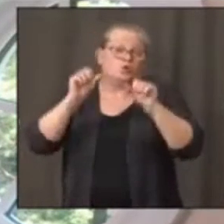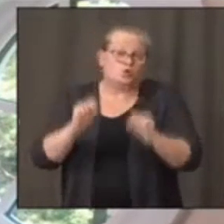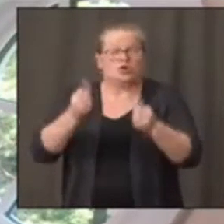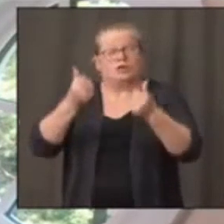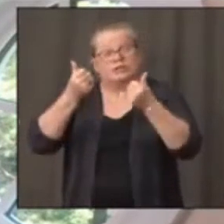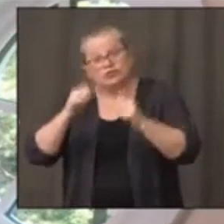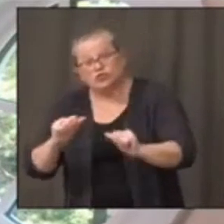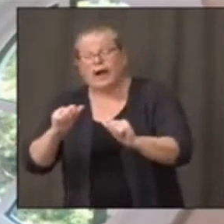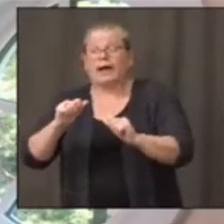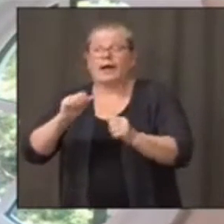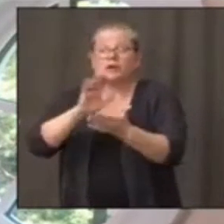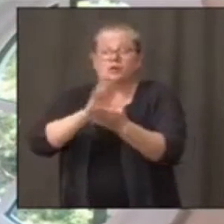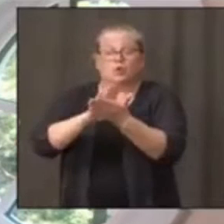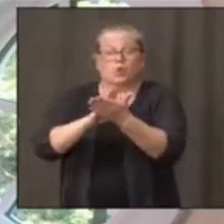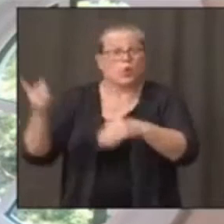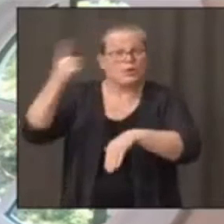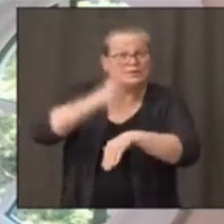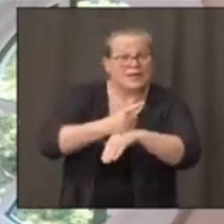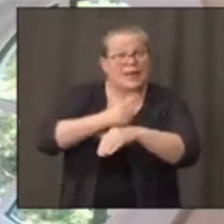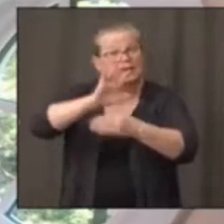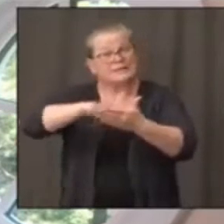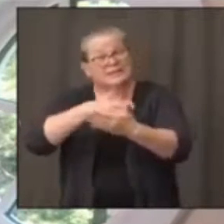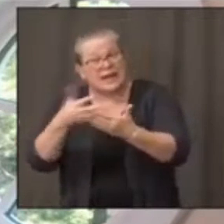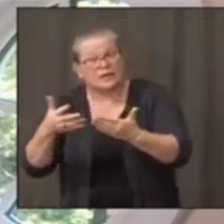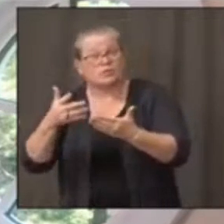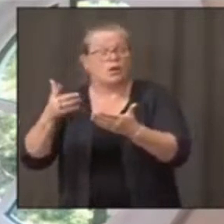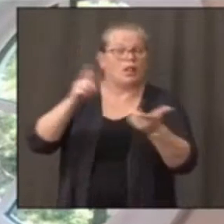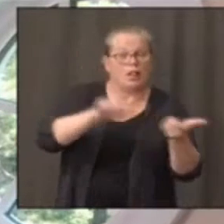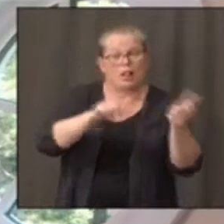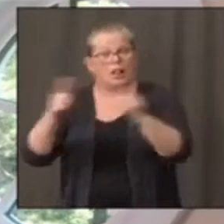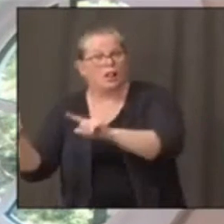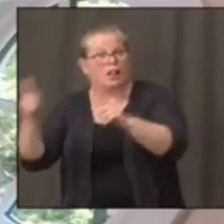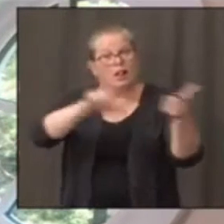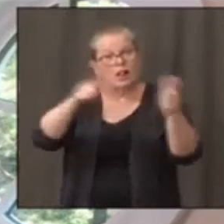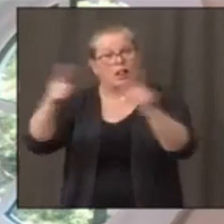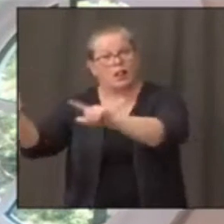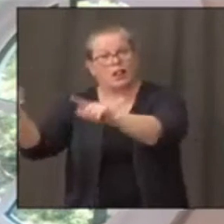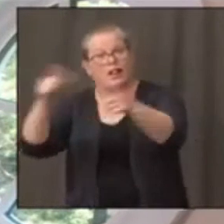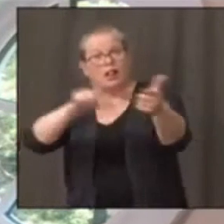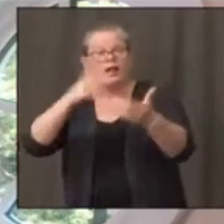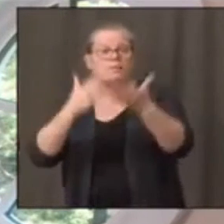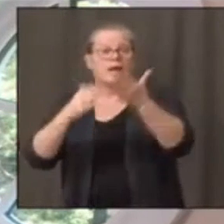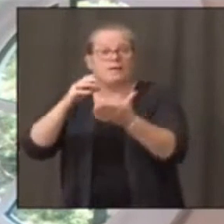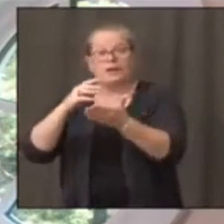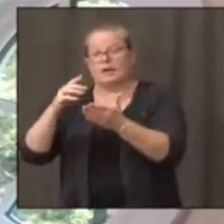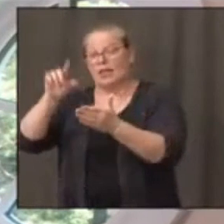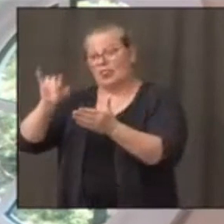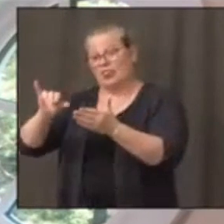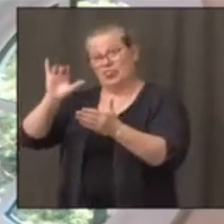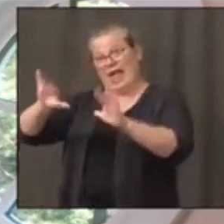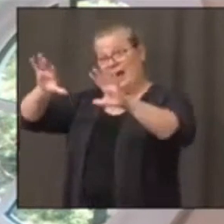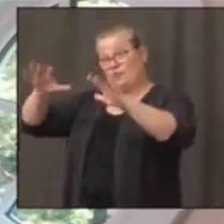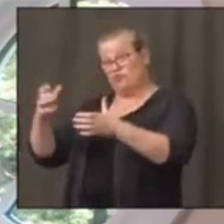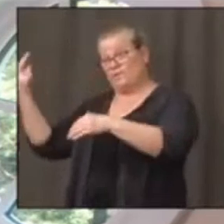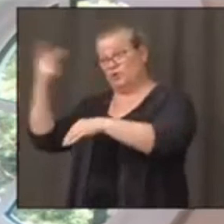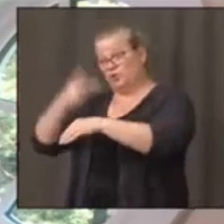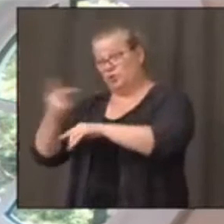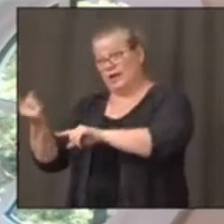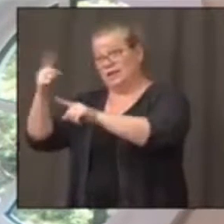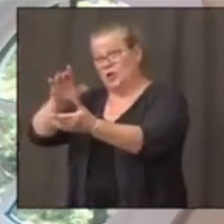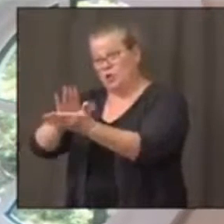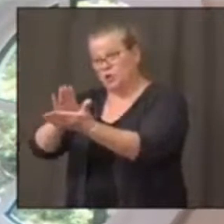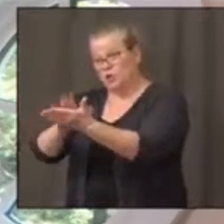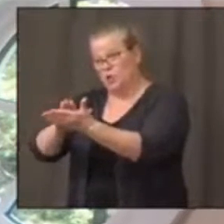staggered schedules where the kids aren't in class 5 days a week but are brought back for 2 days, and so you try to use that to reduce the